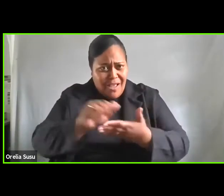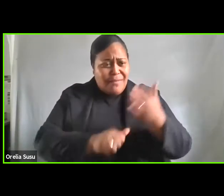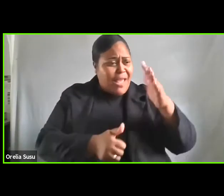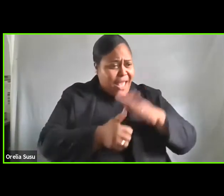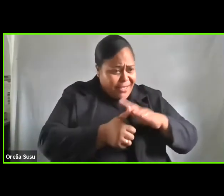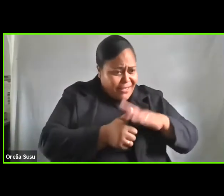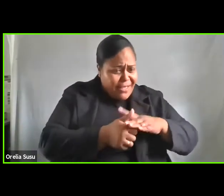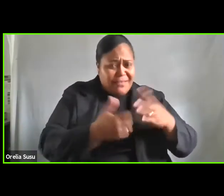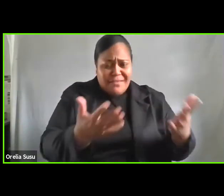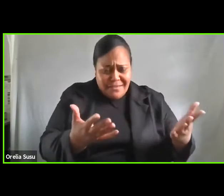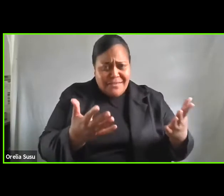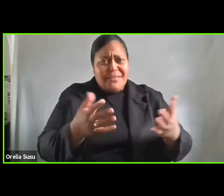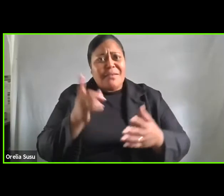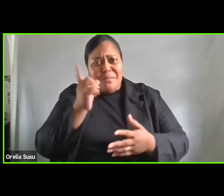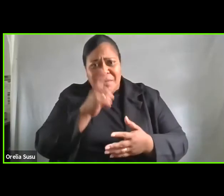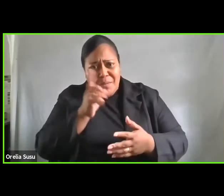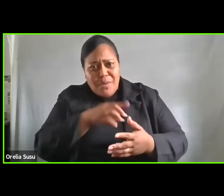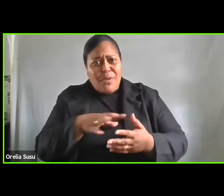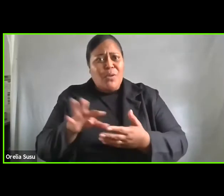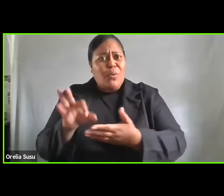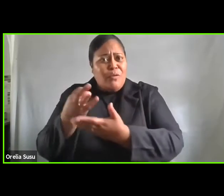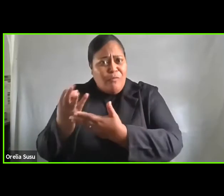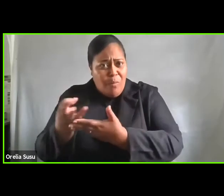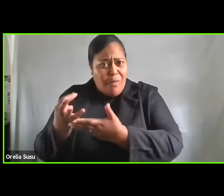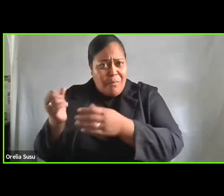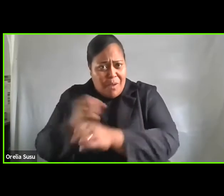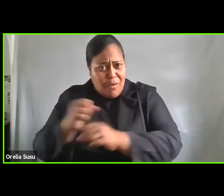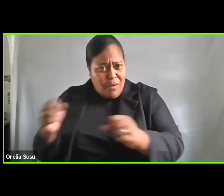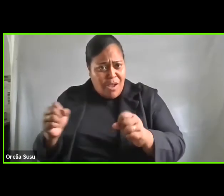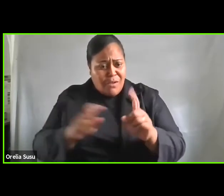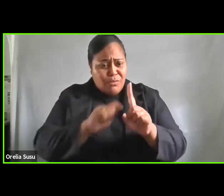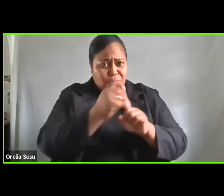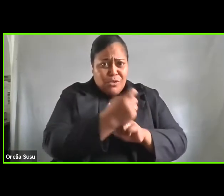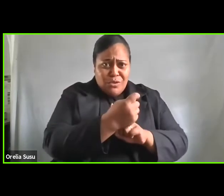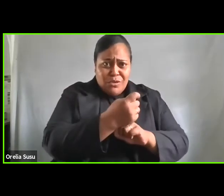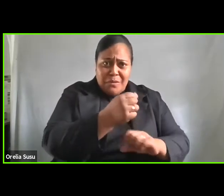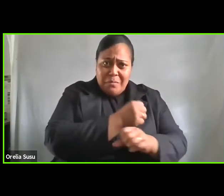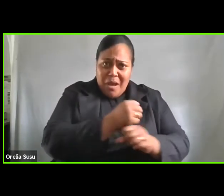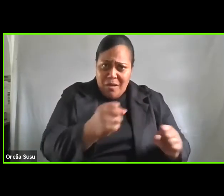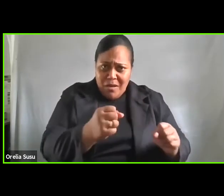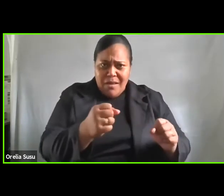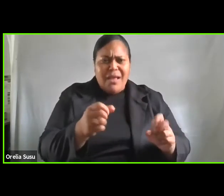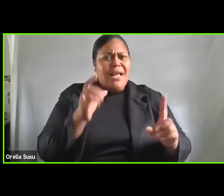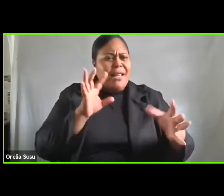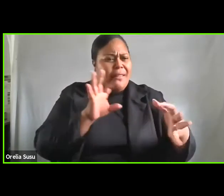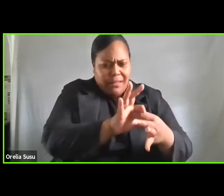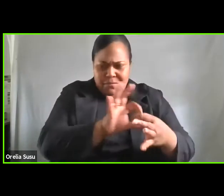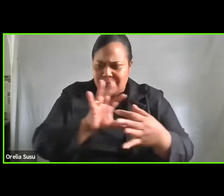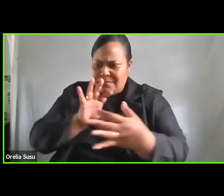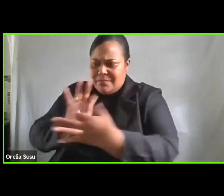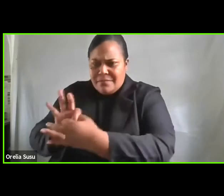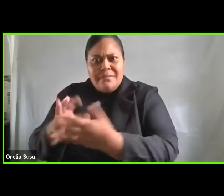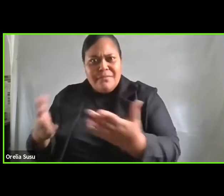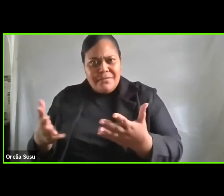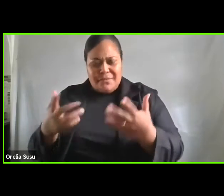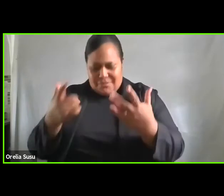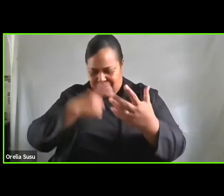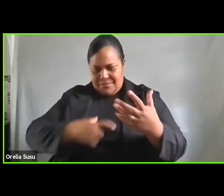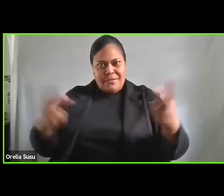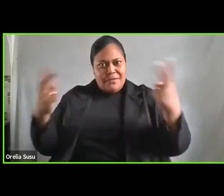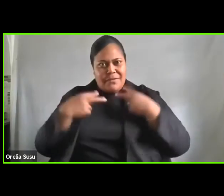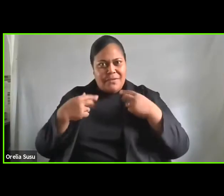to the people with formal power with traditional power with informal power and this has a